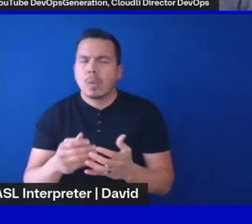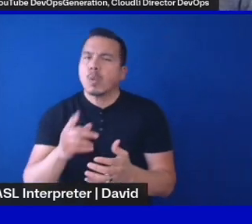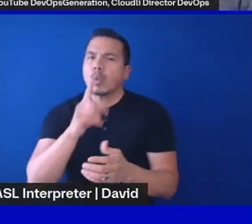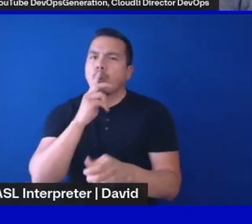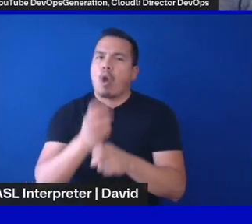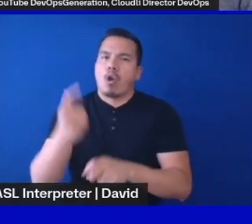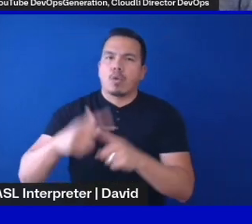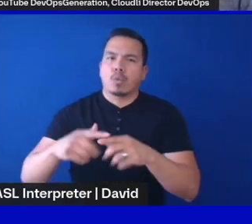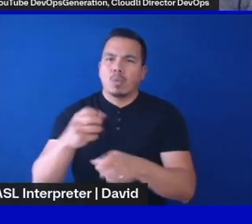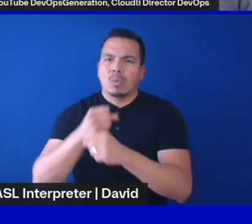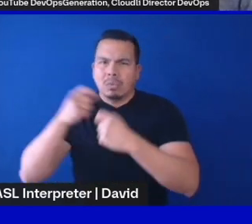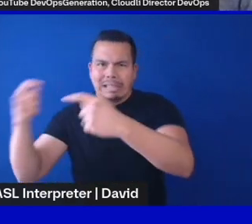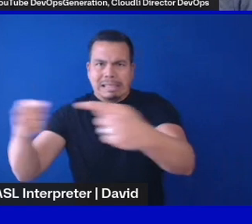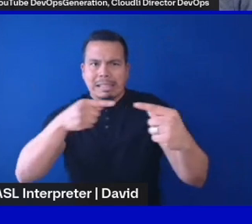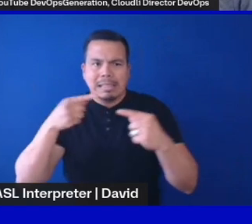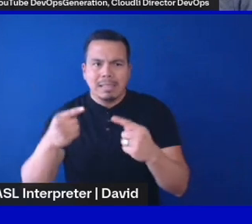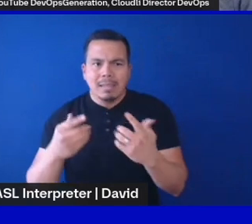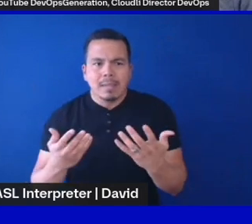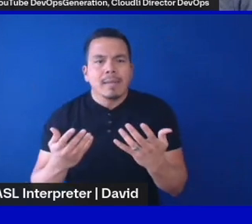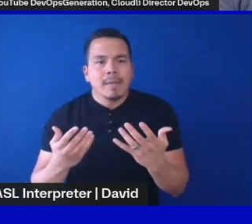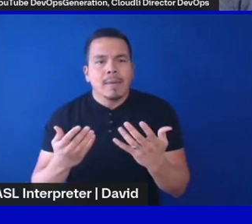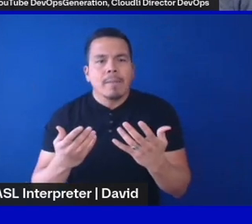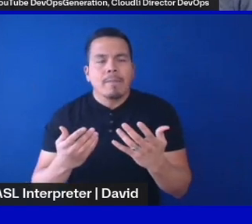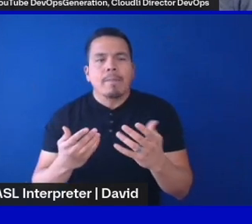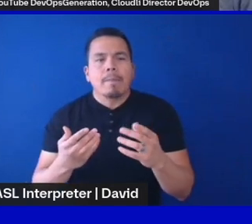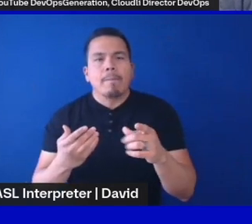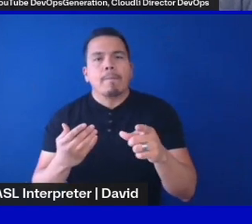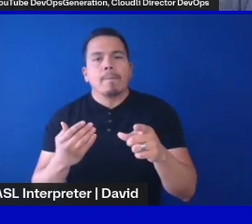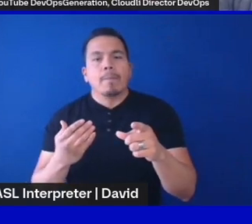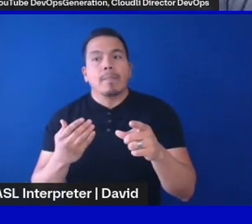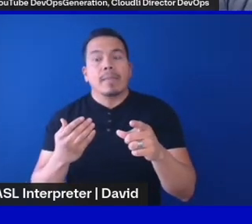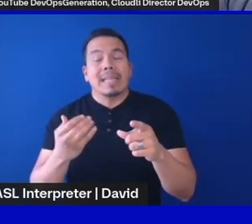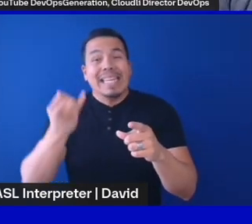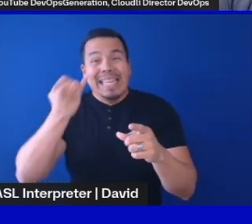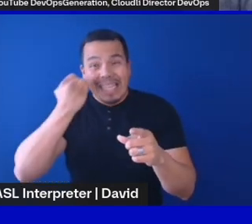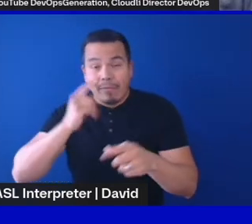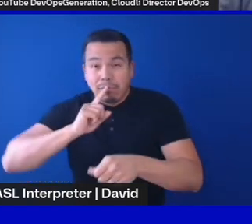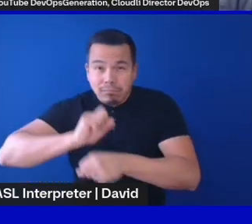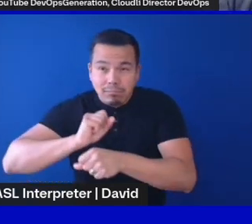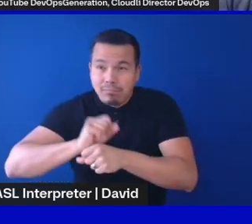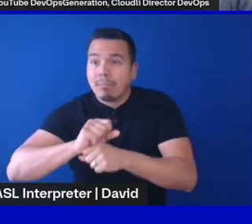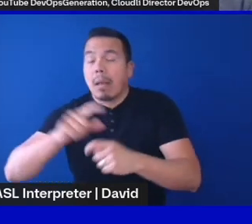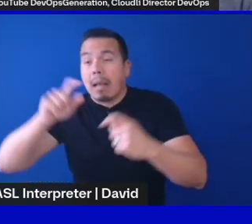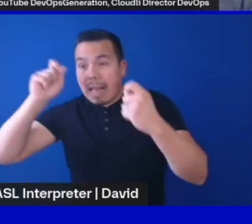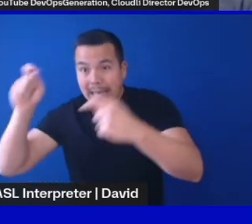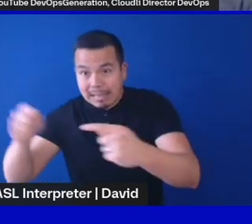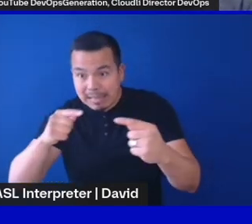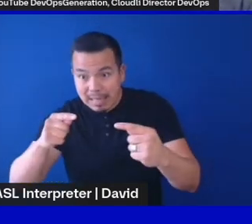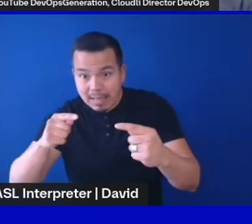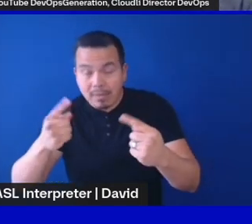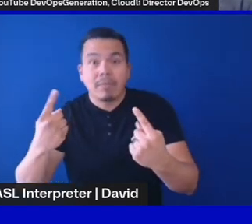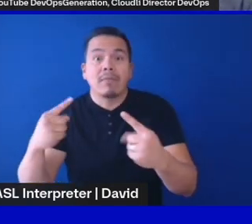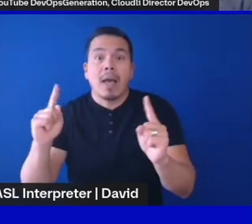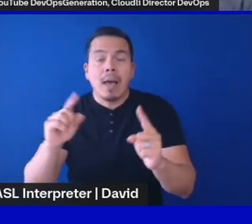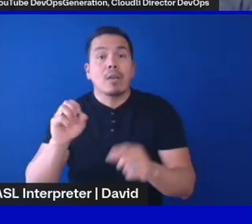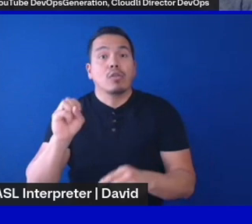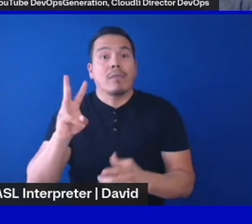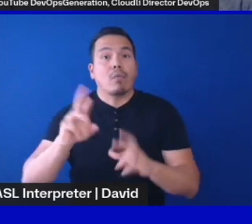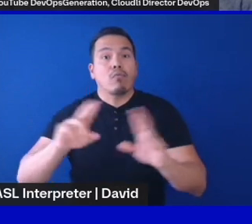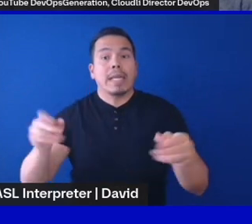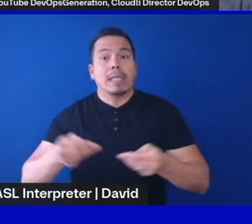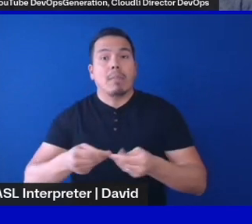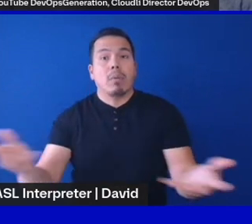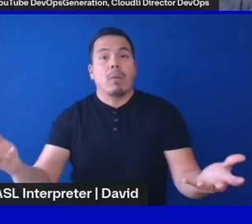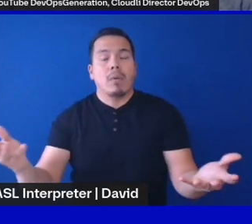consensus. In fact, and when you do finally get consensus that your software is ready to be deployed,